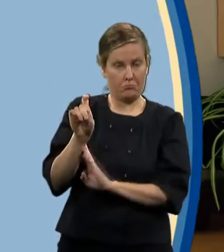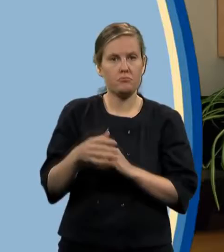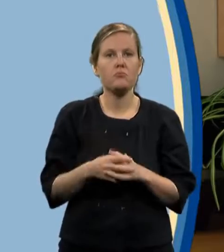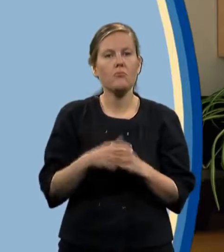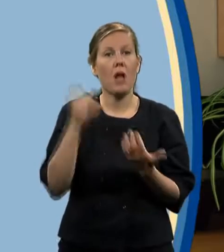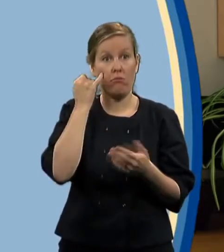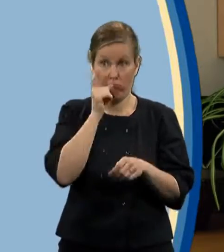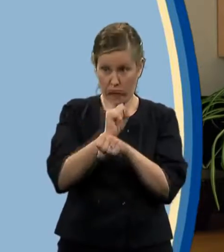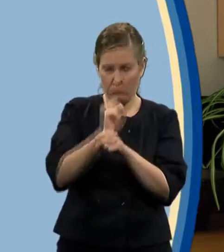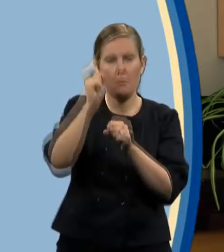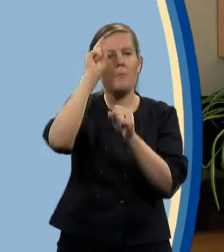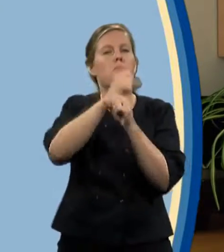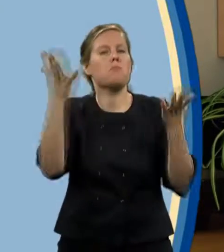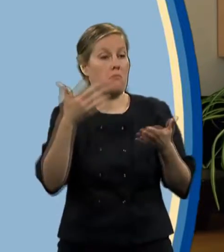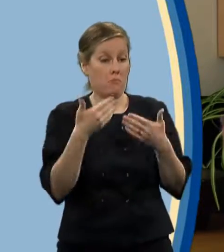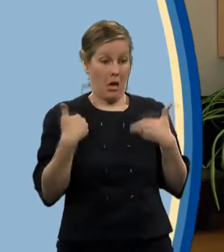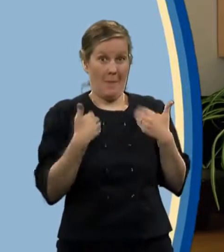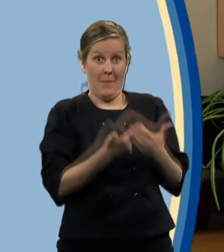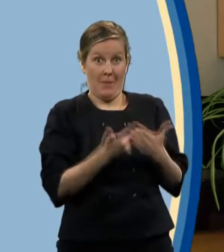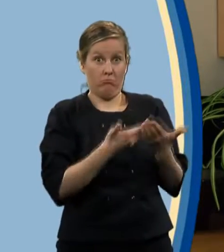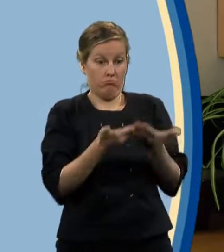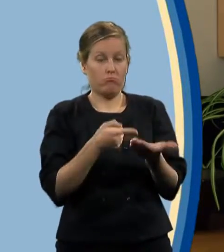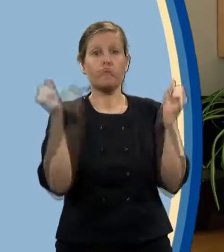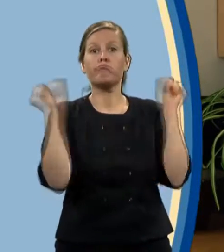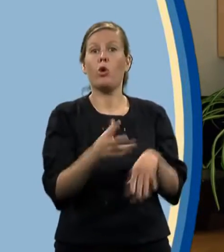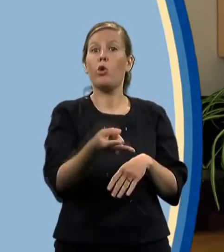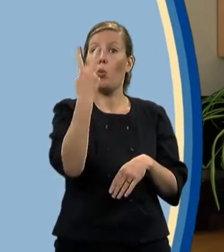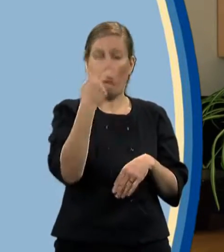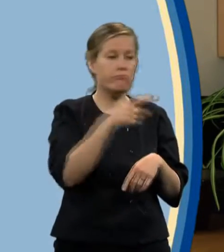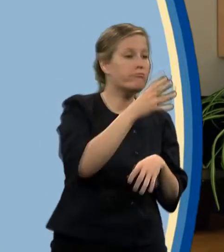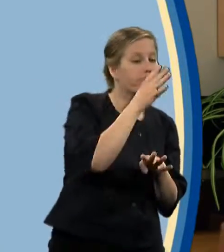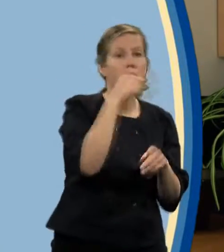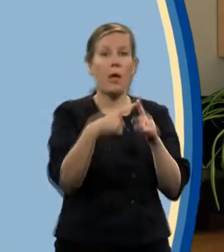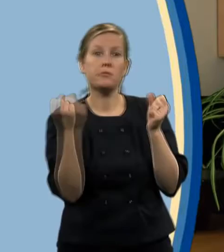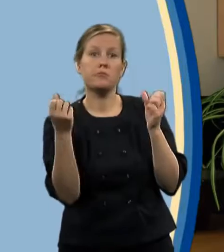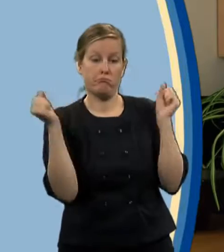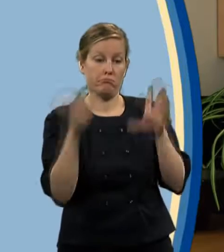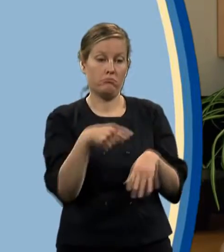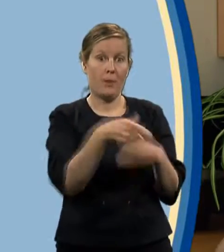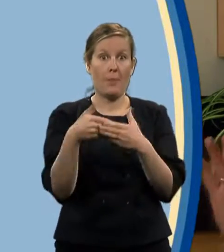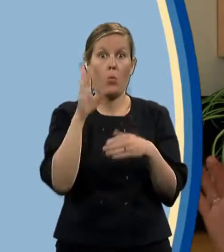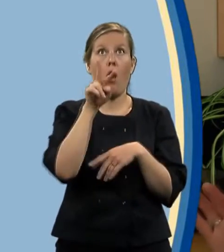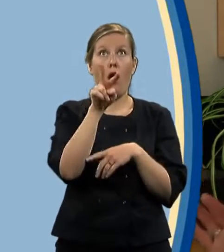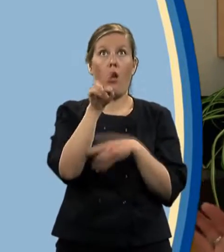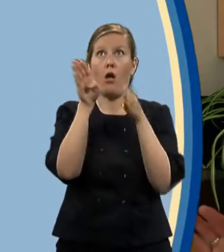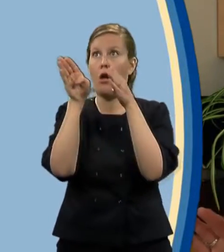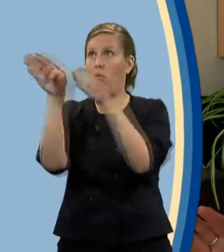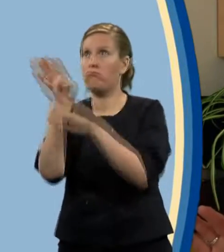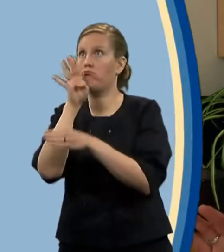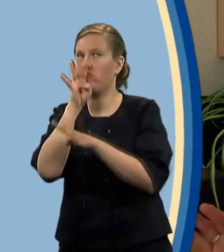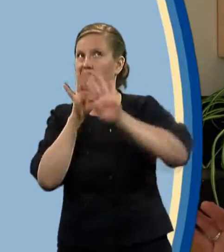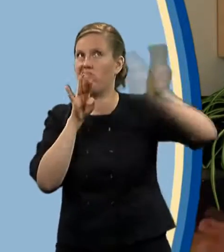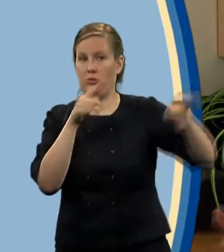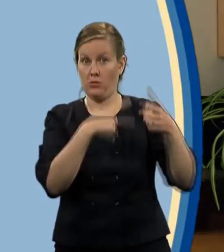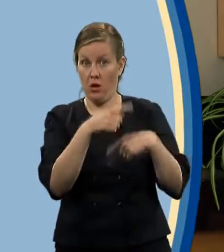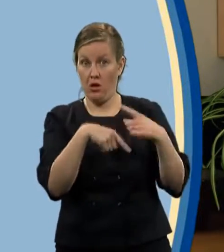case, a young baby exposed to speech or sign might be expected to turn away from the sign